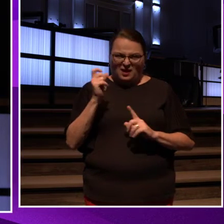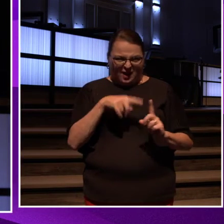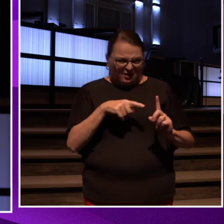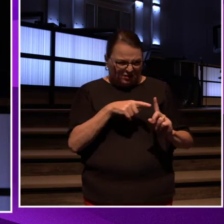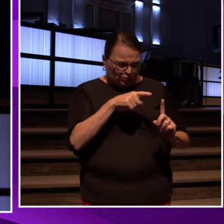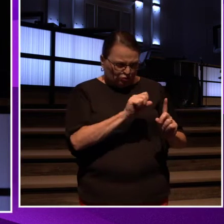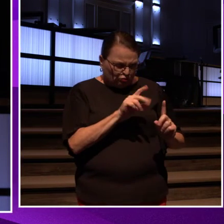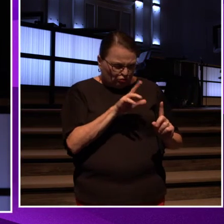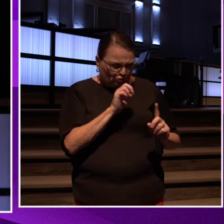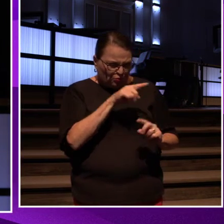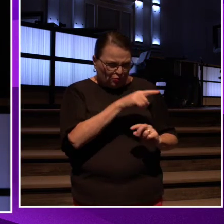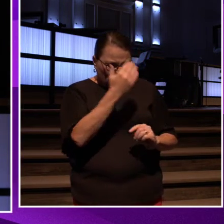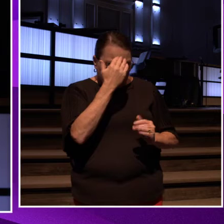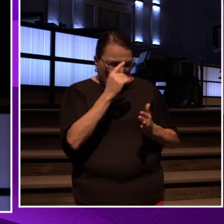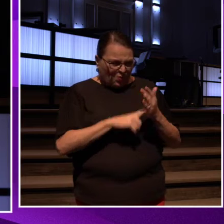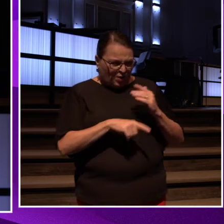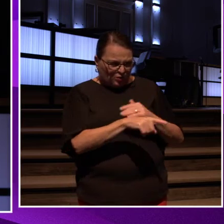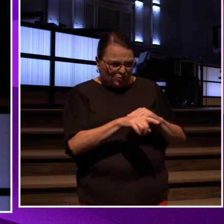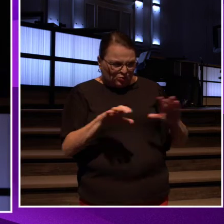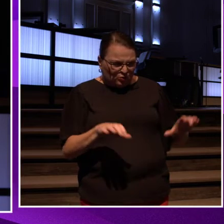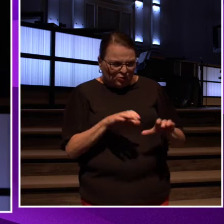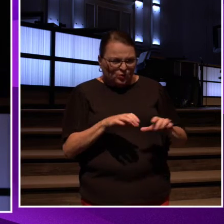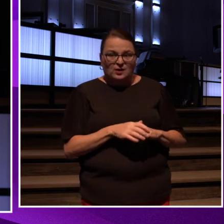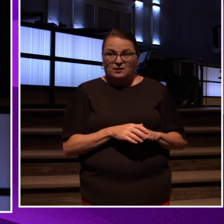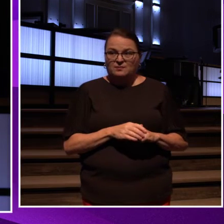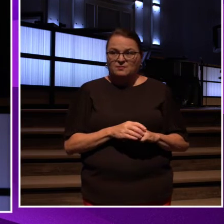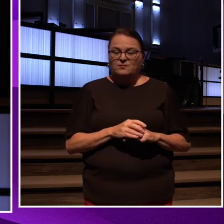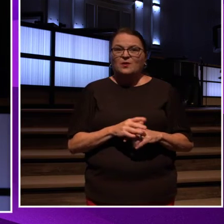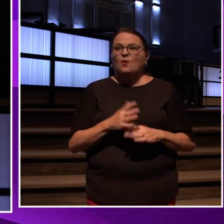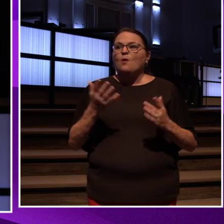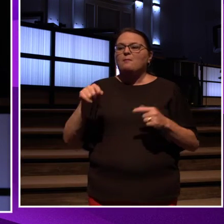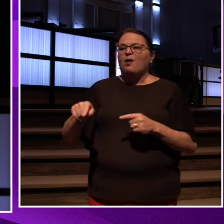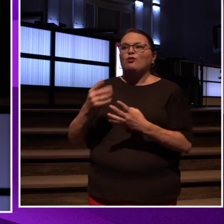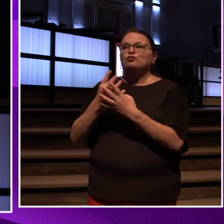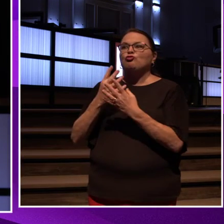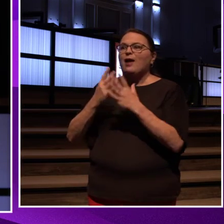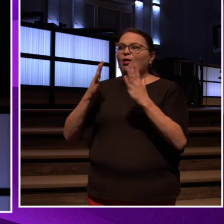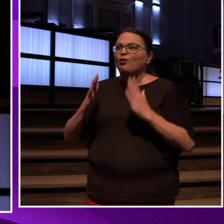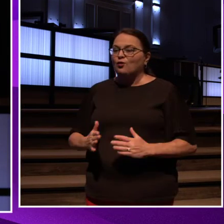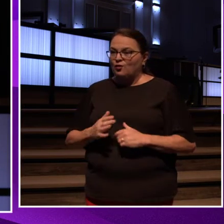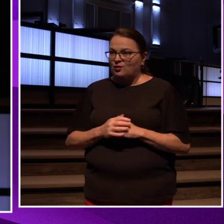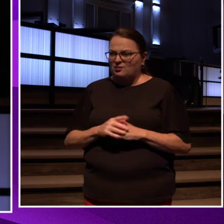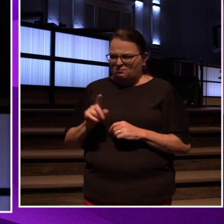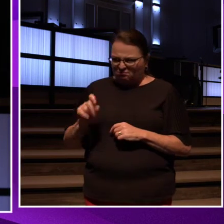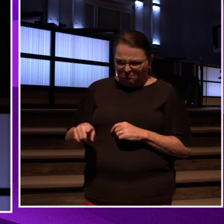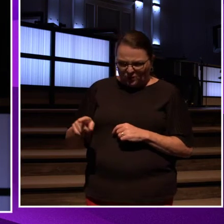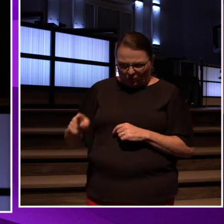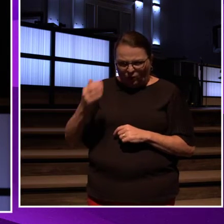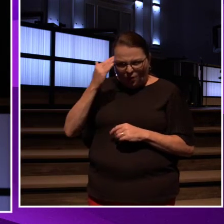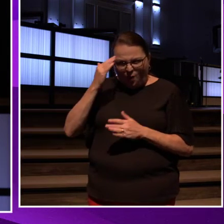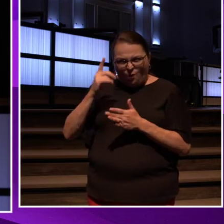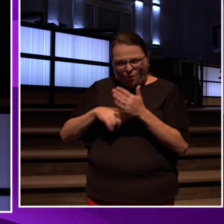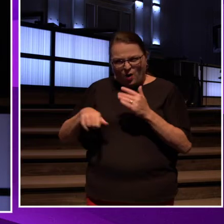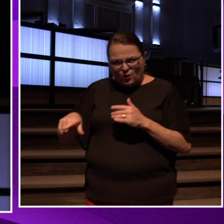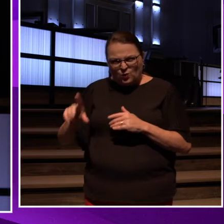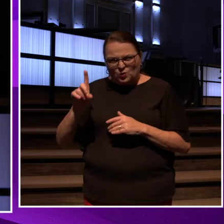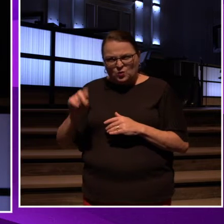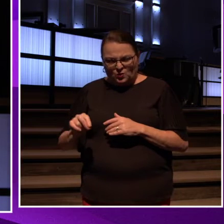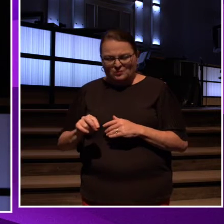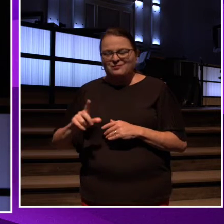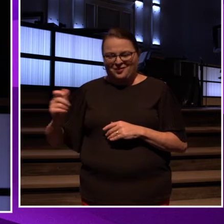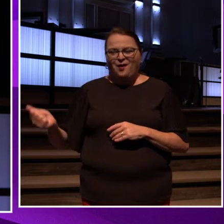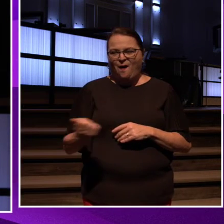you know what you're doing?" How about that old jailer? "Are you sure you know what you're doing?" They all knew